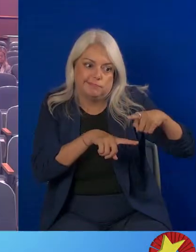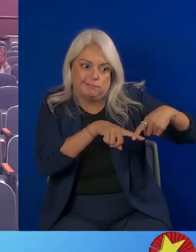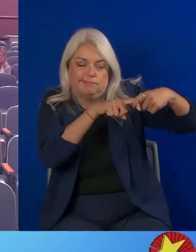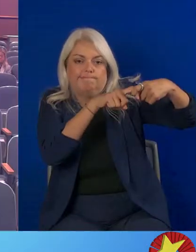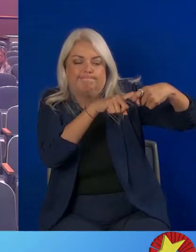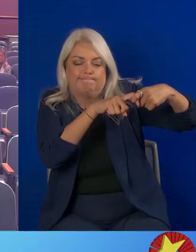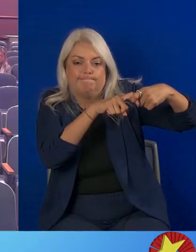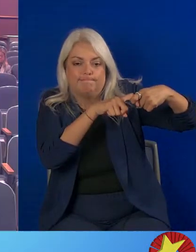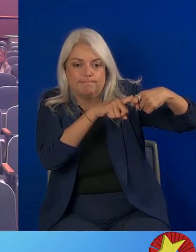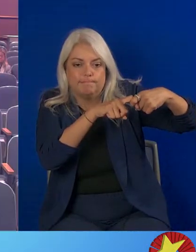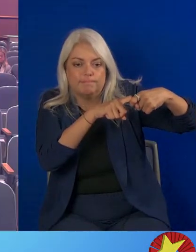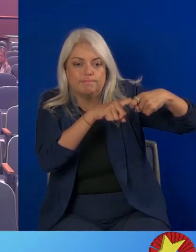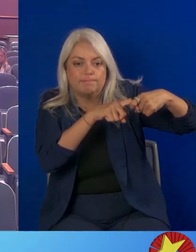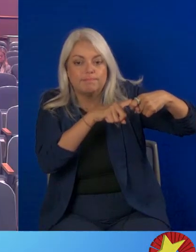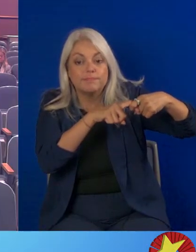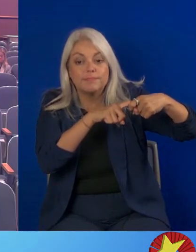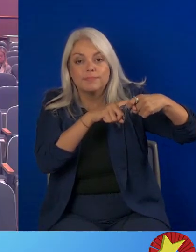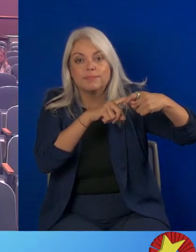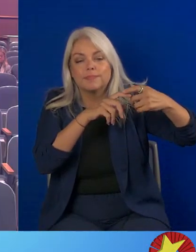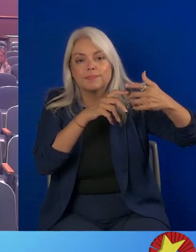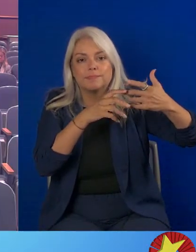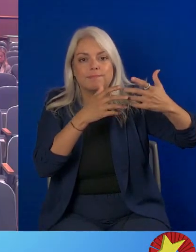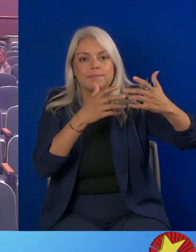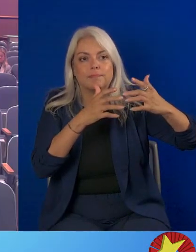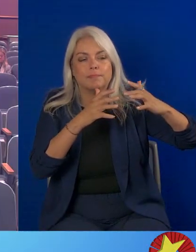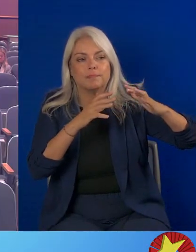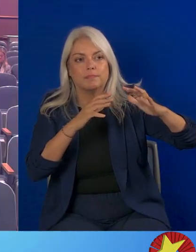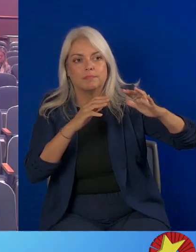it in limbo.